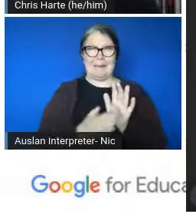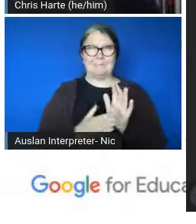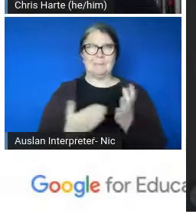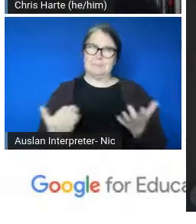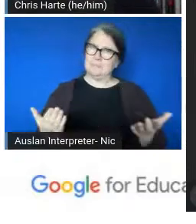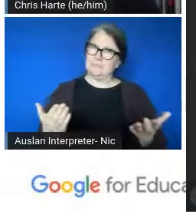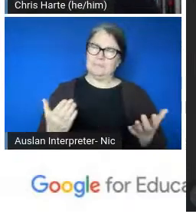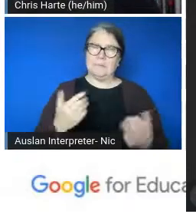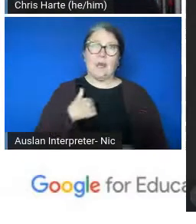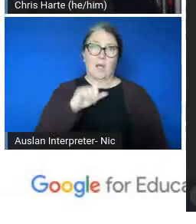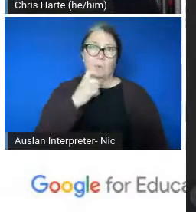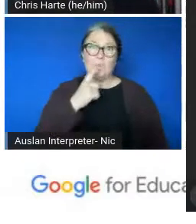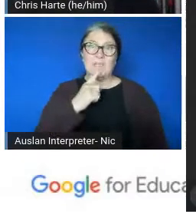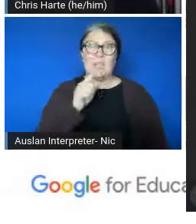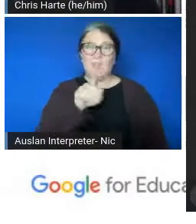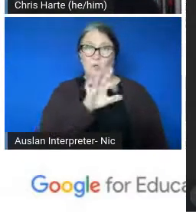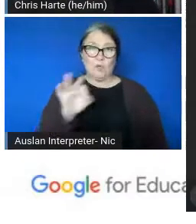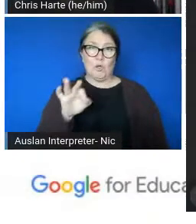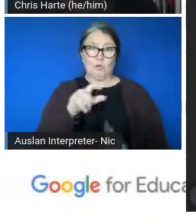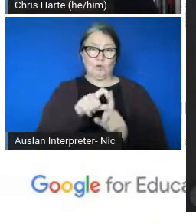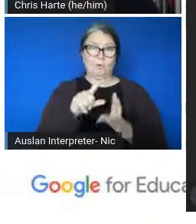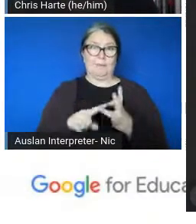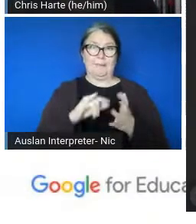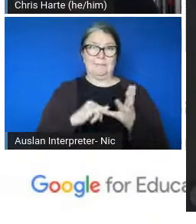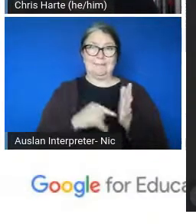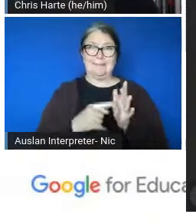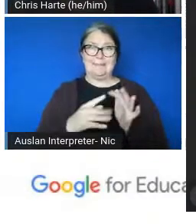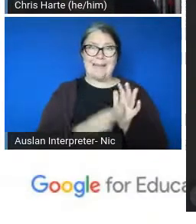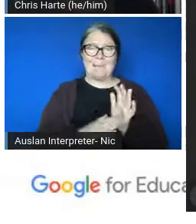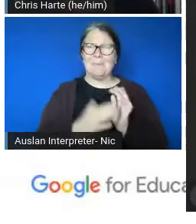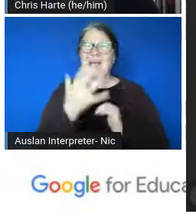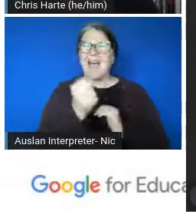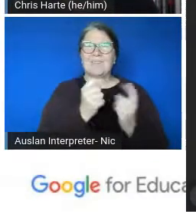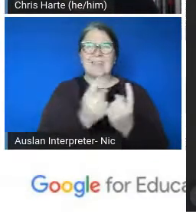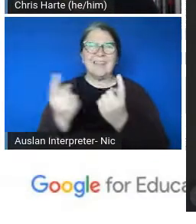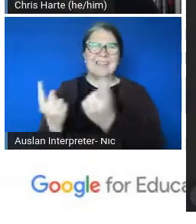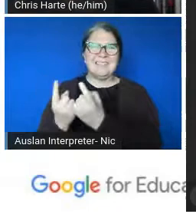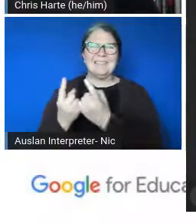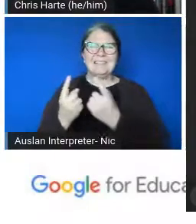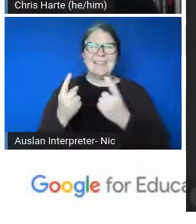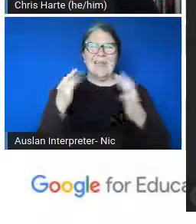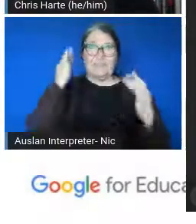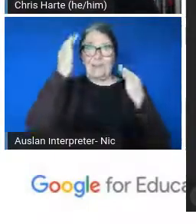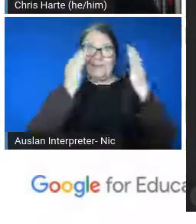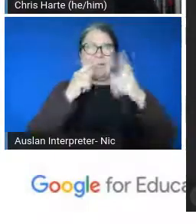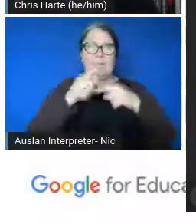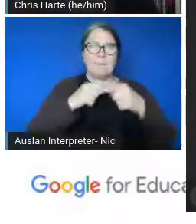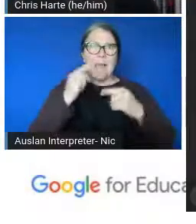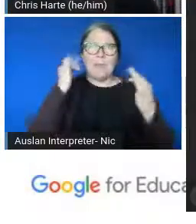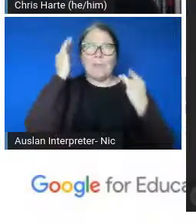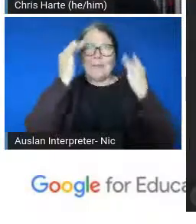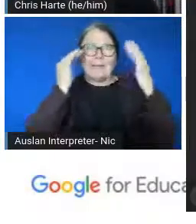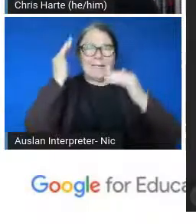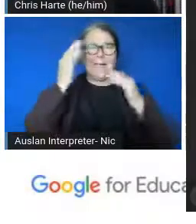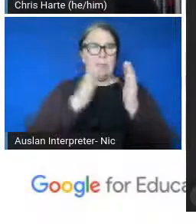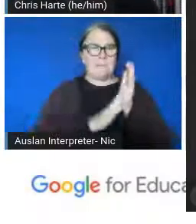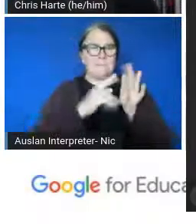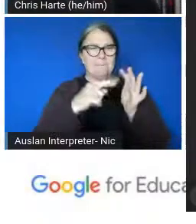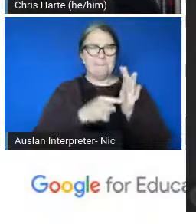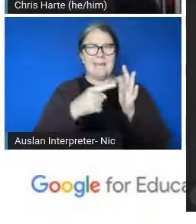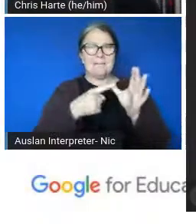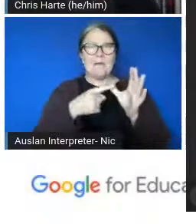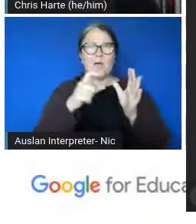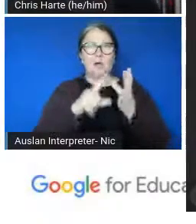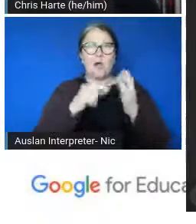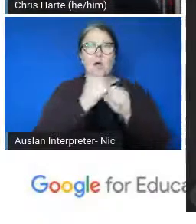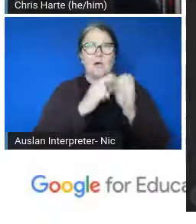doing STEM. But there are things like metacognition, coming up with possibilities, reasoning. You've then got dance. Like,